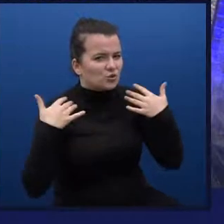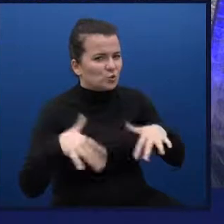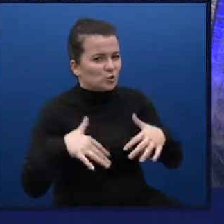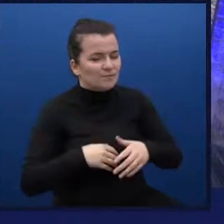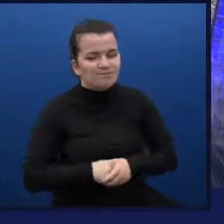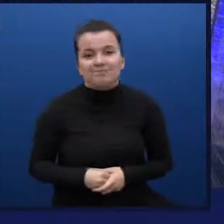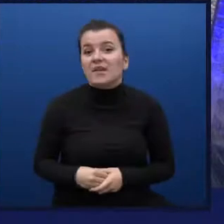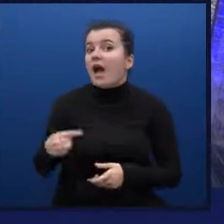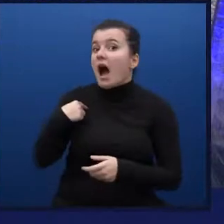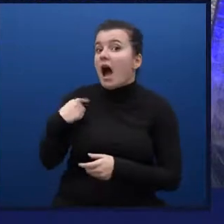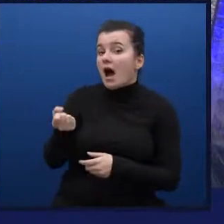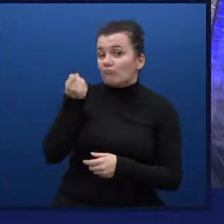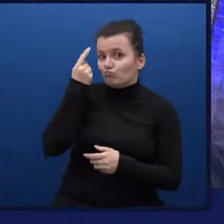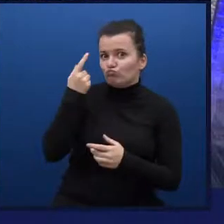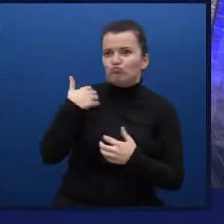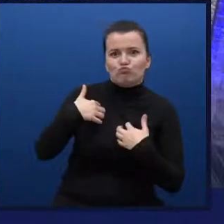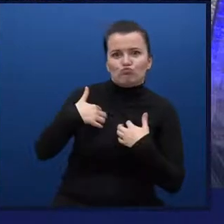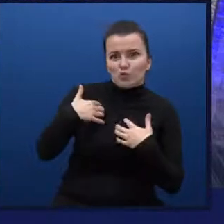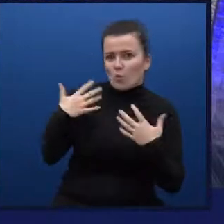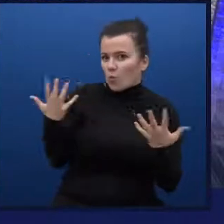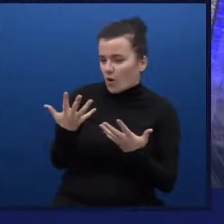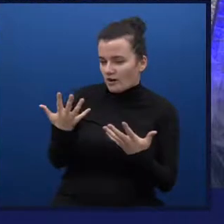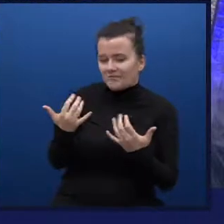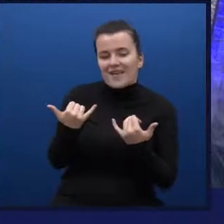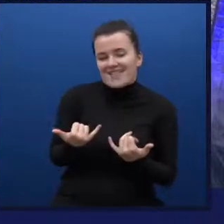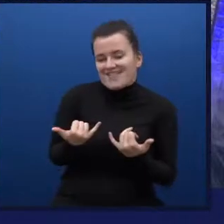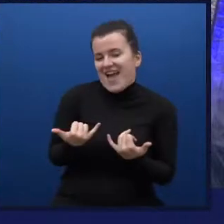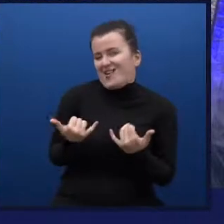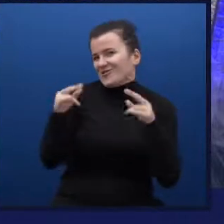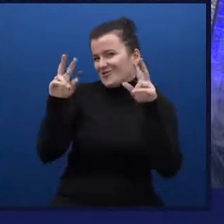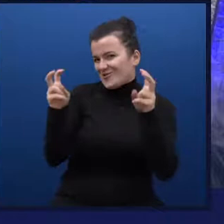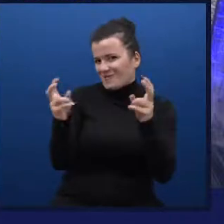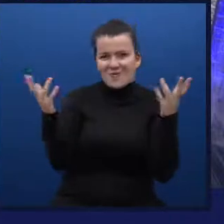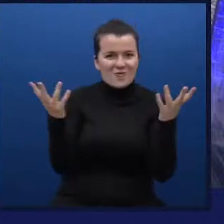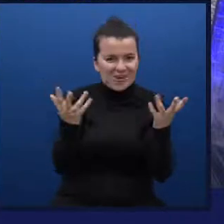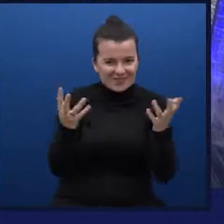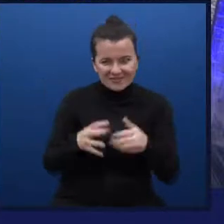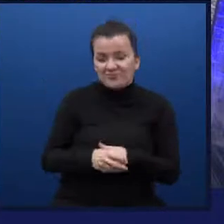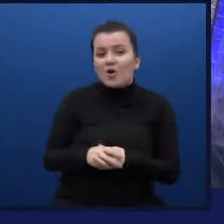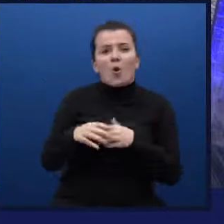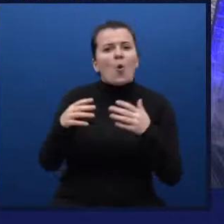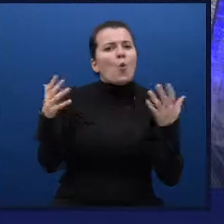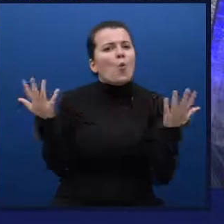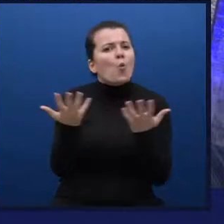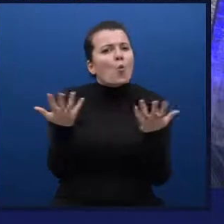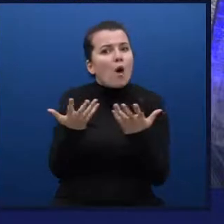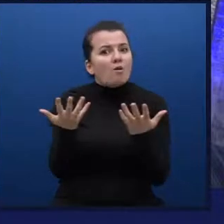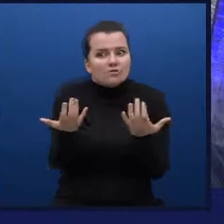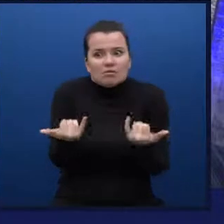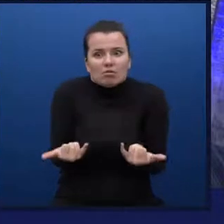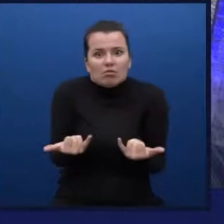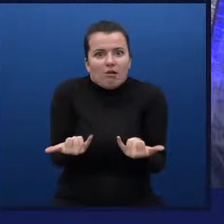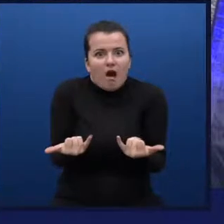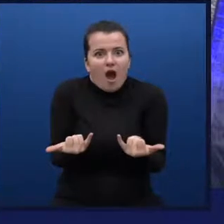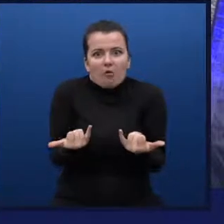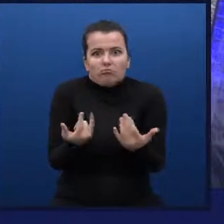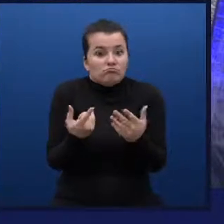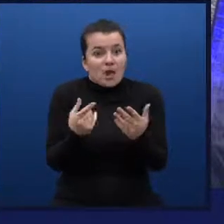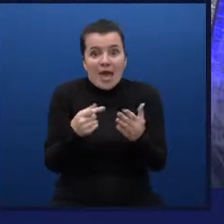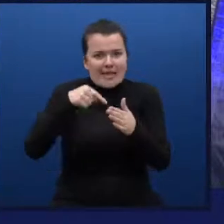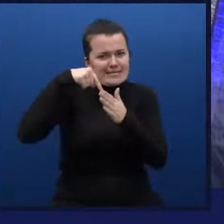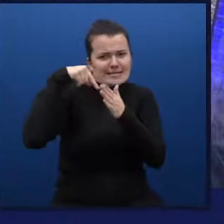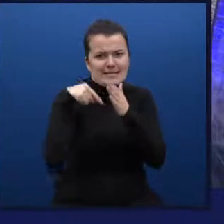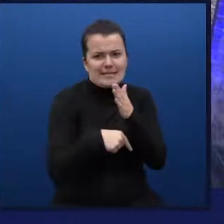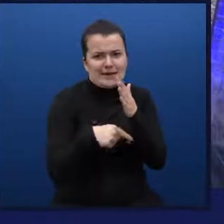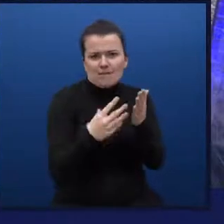I'm interested in and that we're going to be talking about now is what is actually going on in a deep learning model and